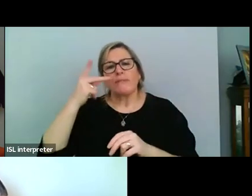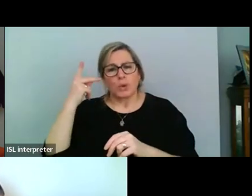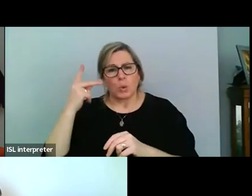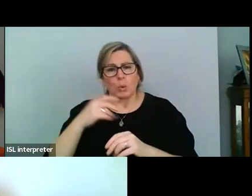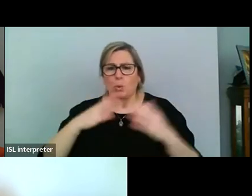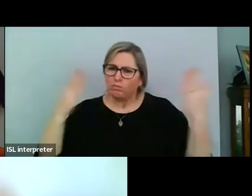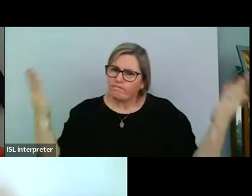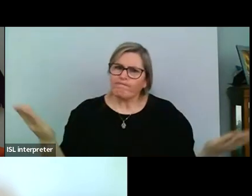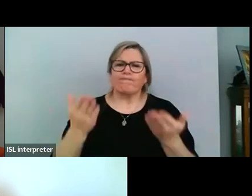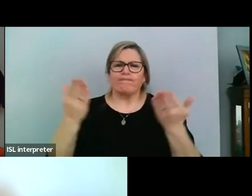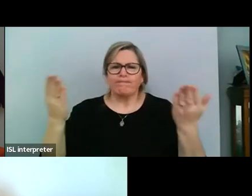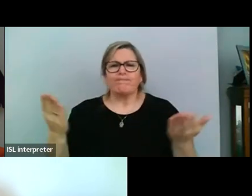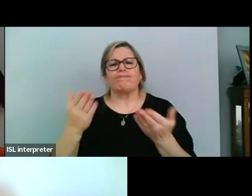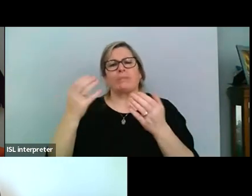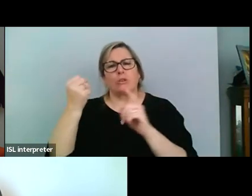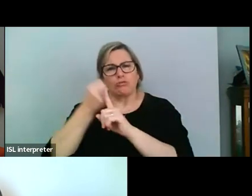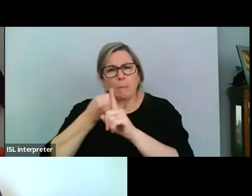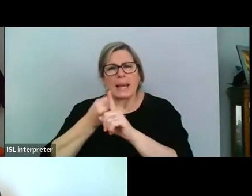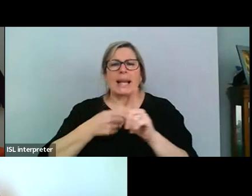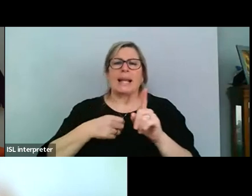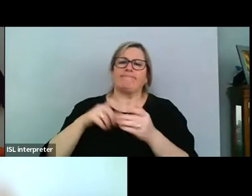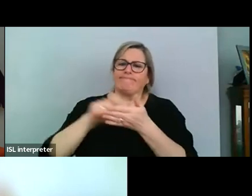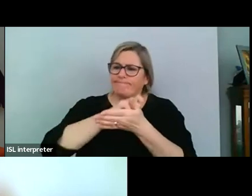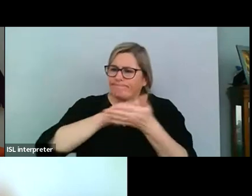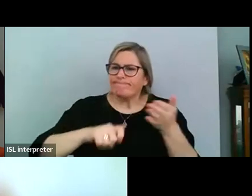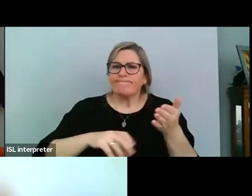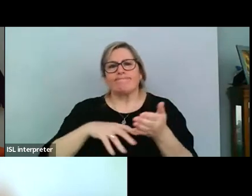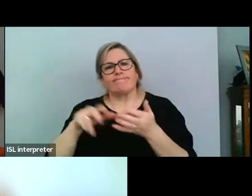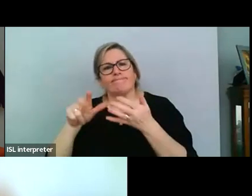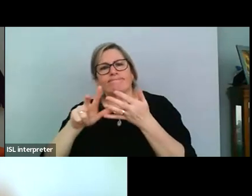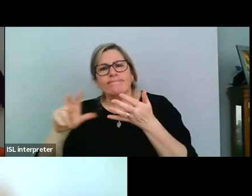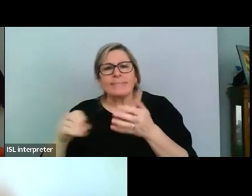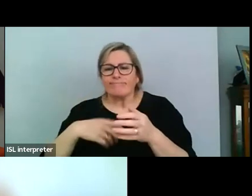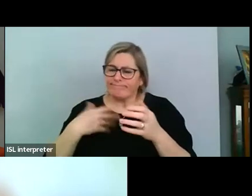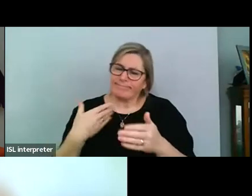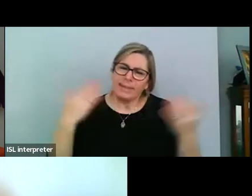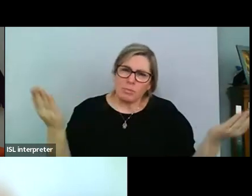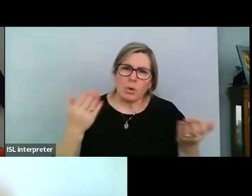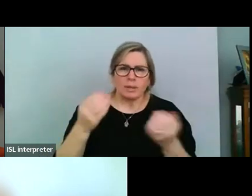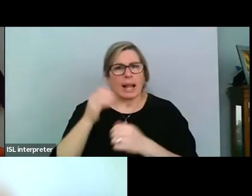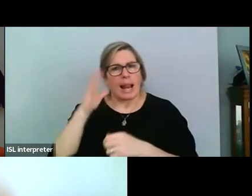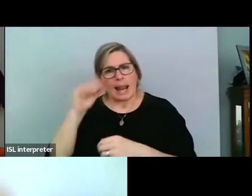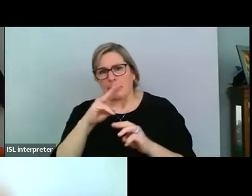spirit of repeal going, and let's make sure that people know that this is happening and that we're all coming together for